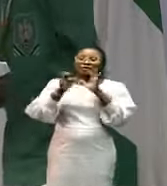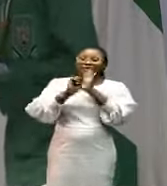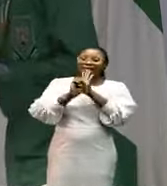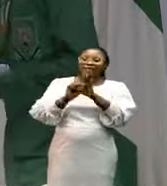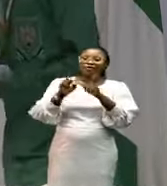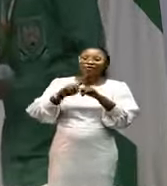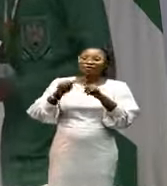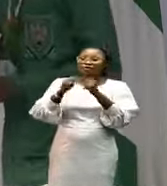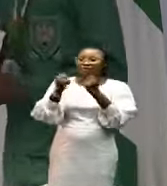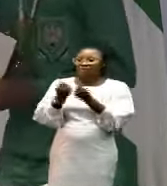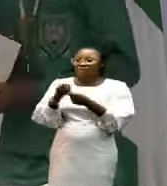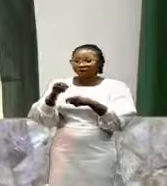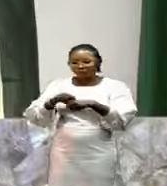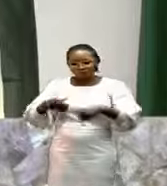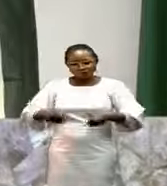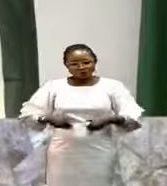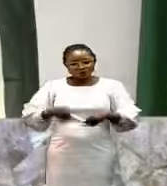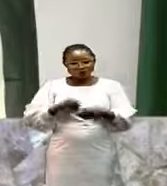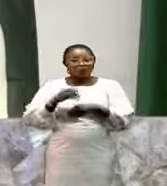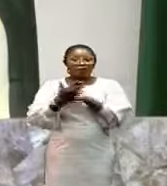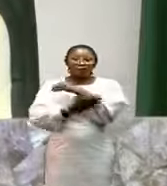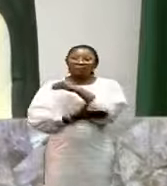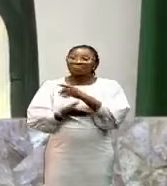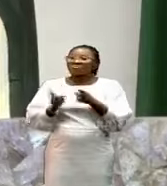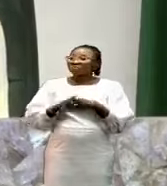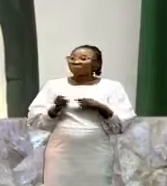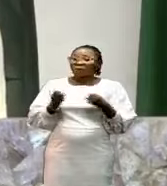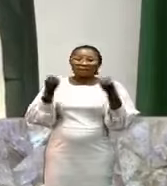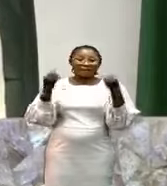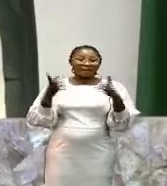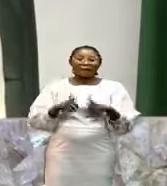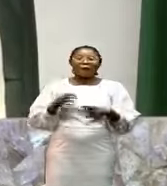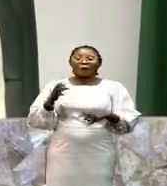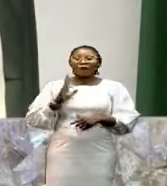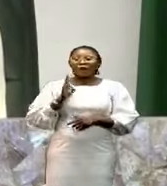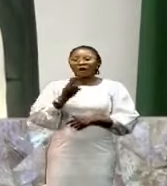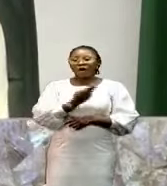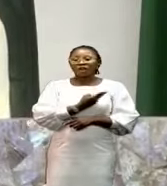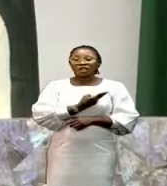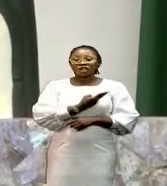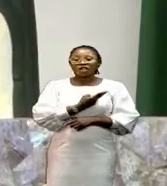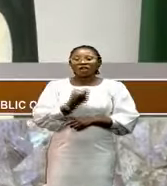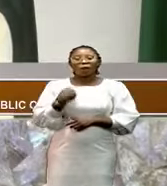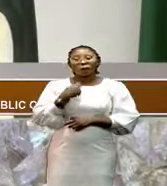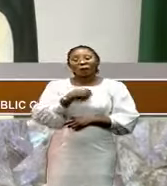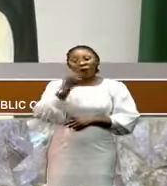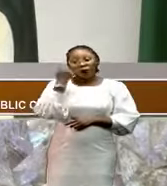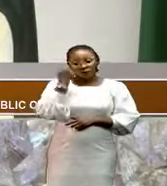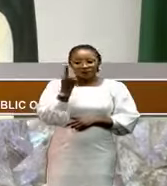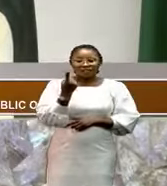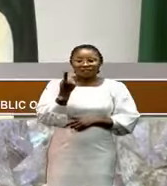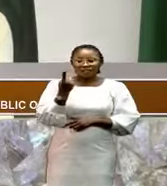teeming youth in the country. To many of us who understand